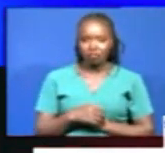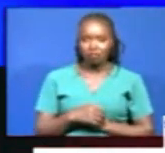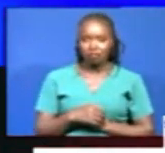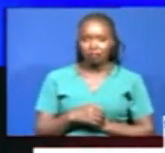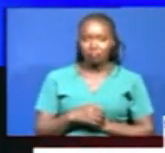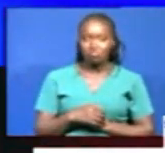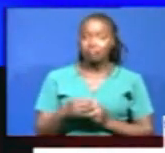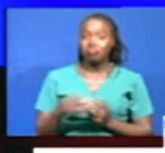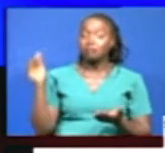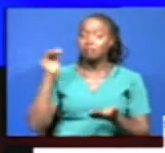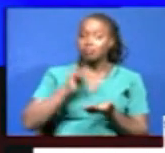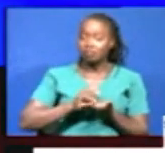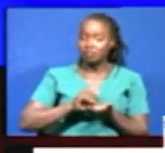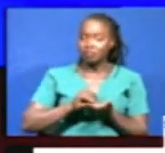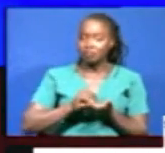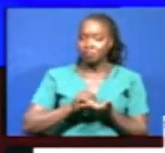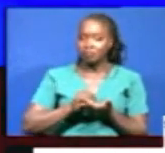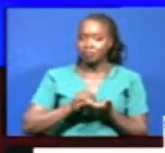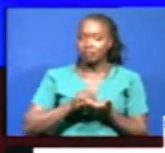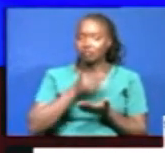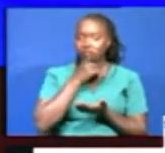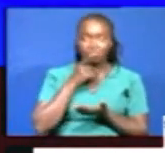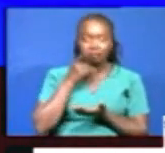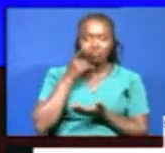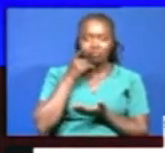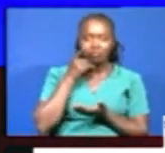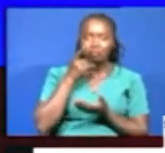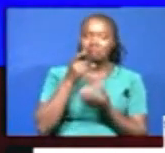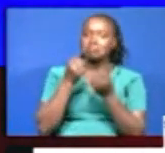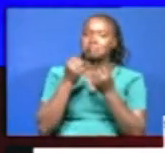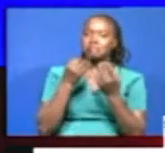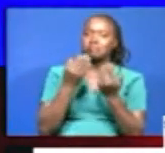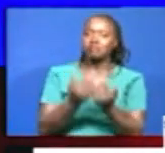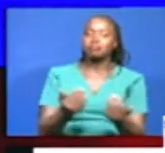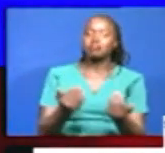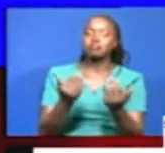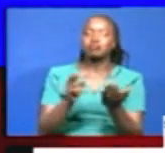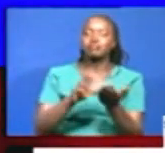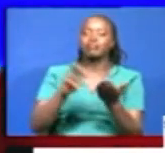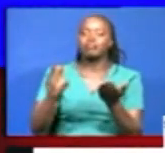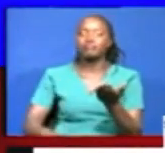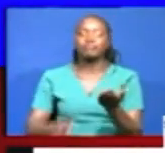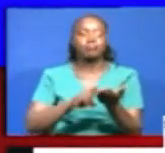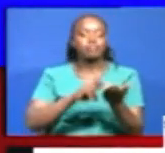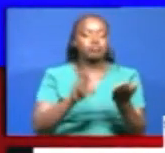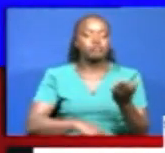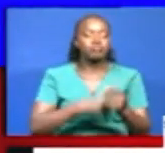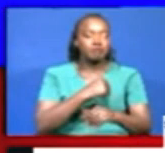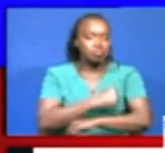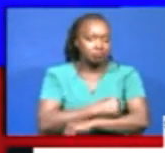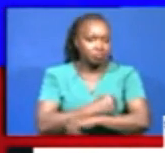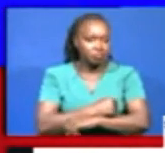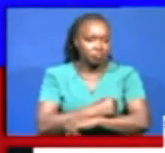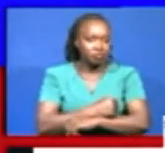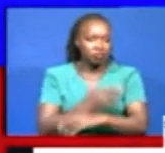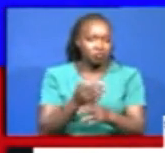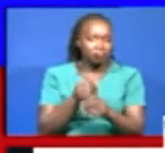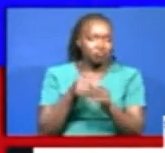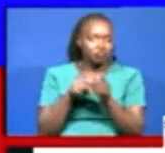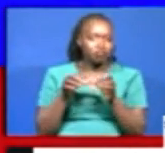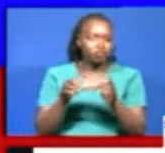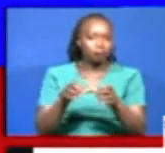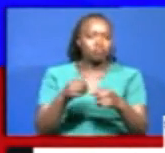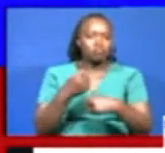Moreover, due to drought, many children have now dropped out of school. We have been compelled to make